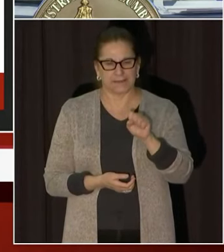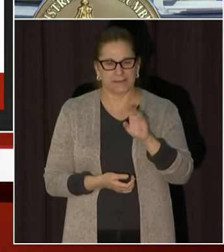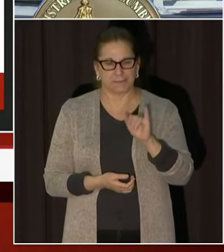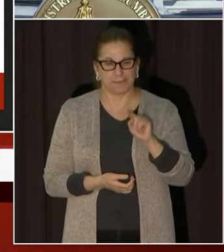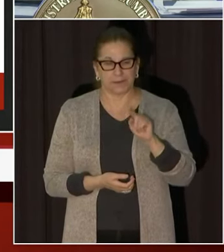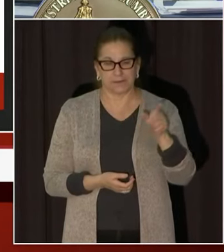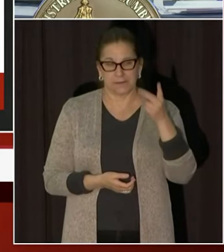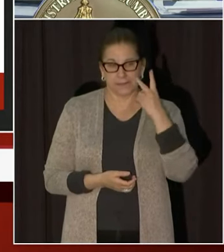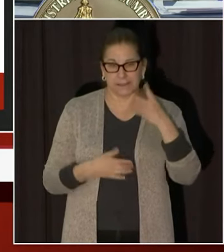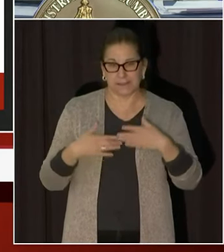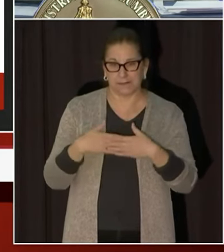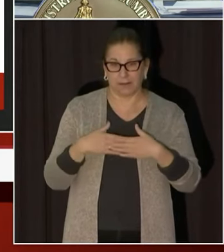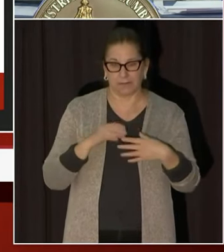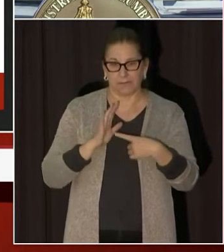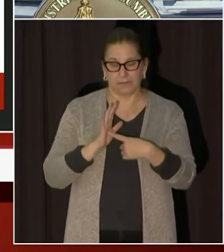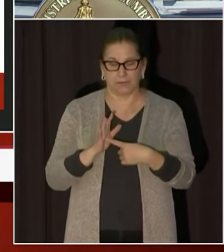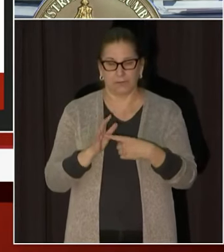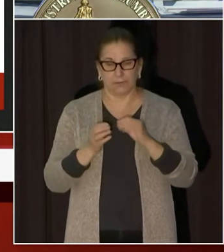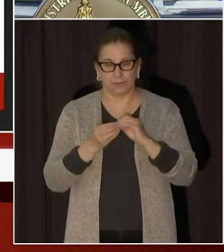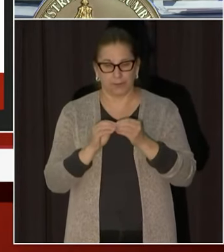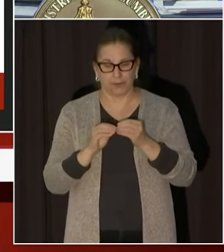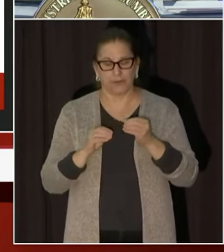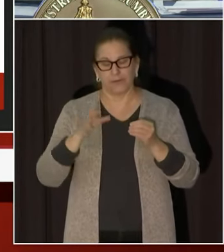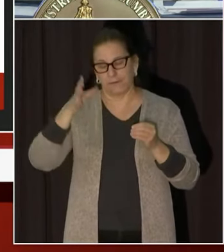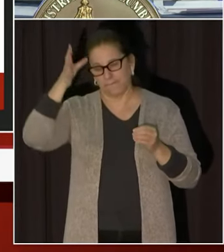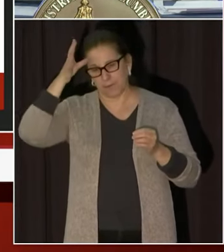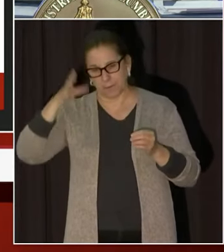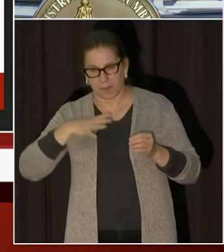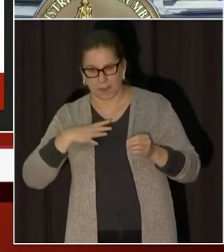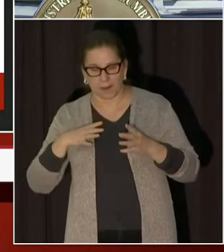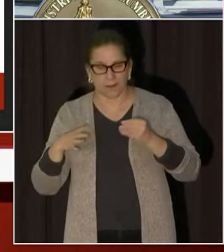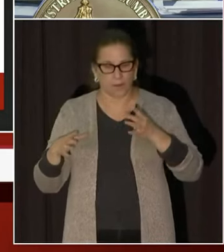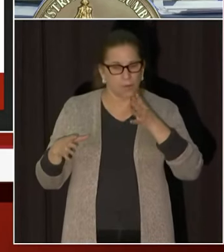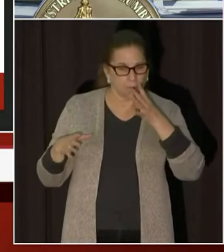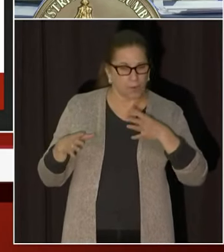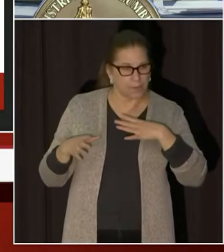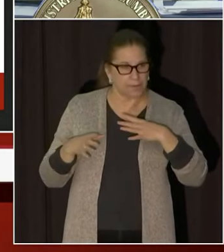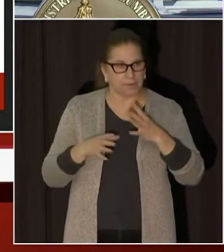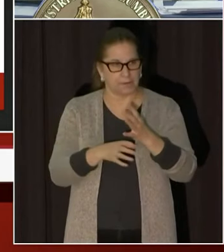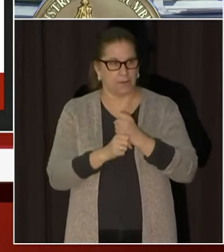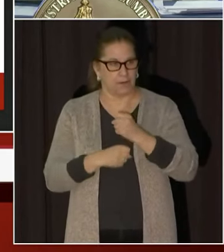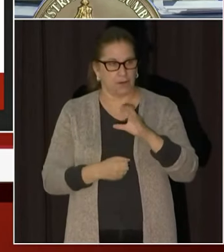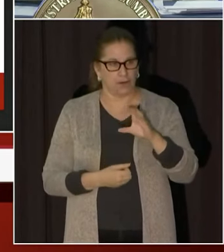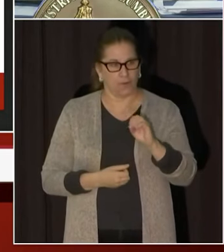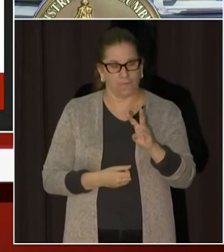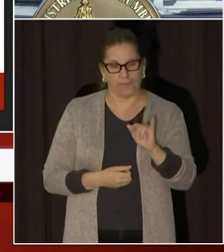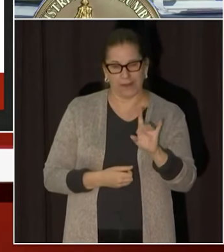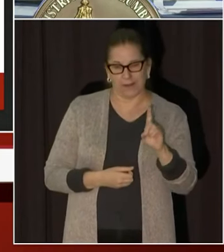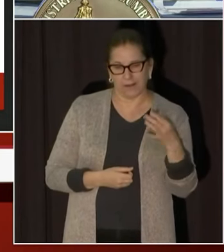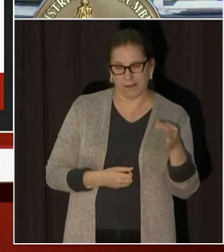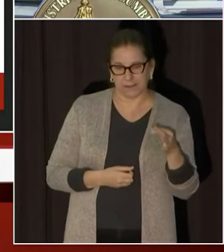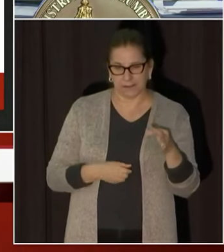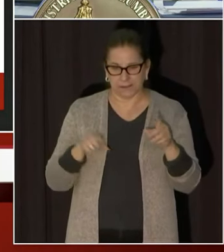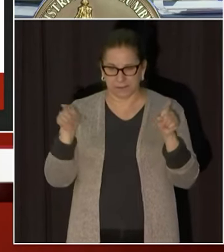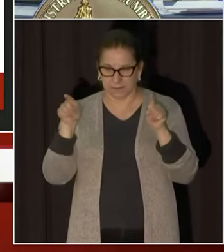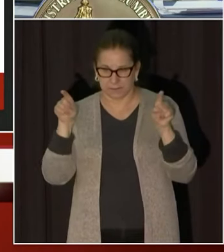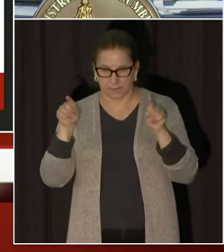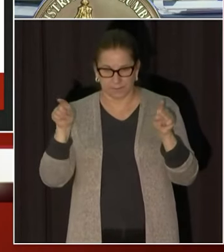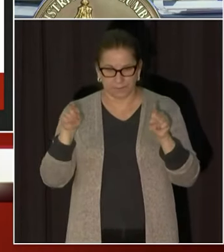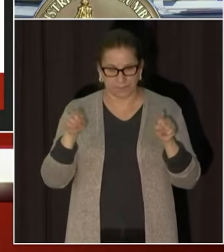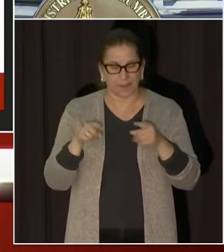are with men and women and the experience with COVID-19 with men and women, as well as age